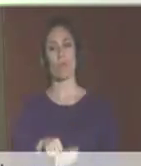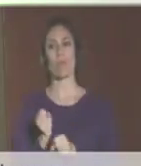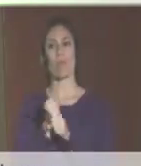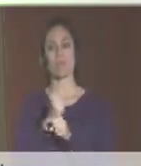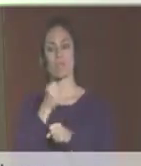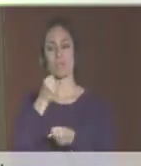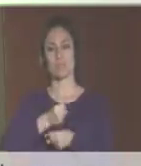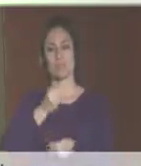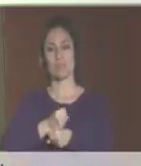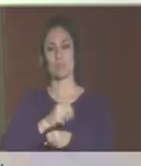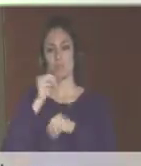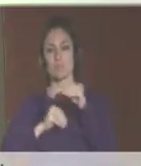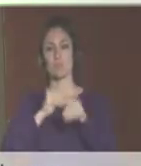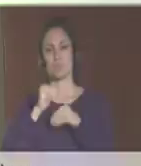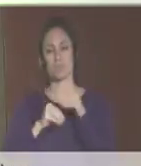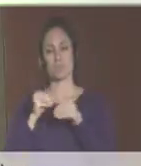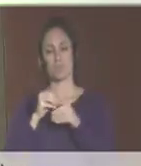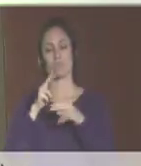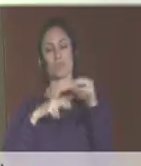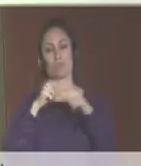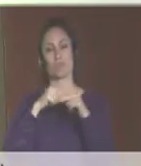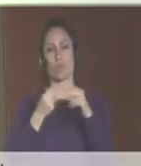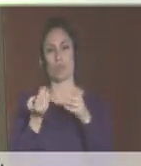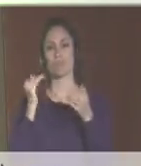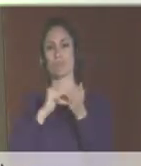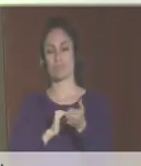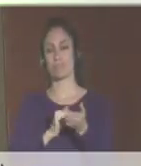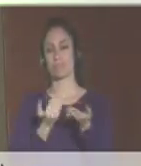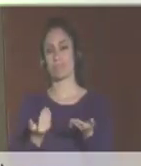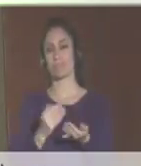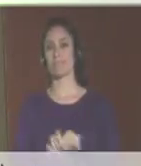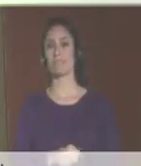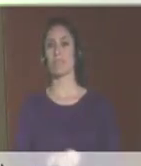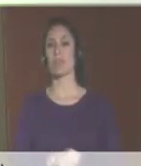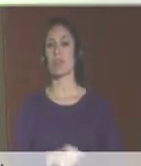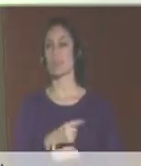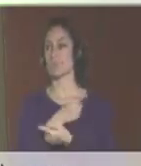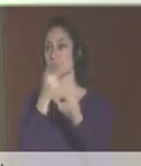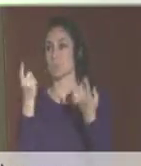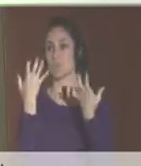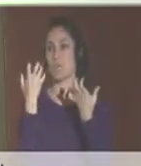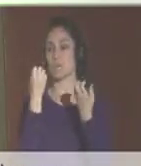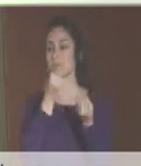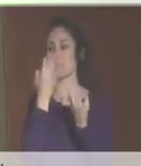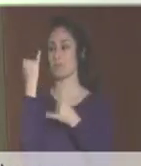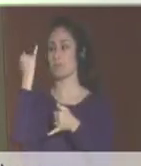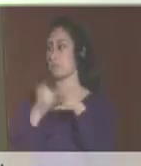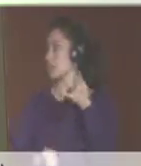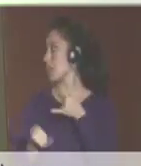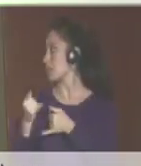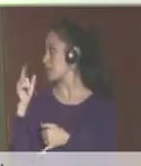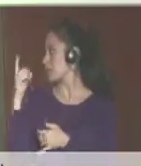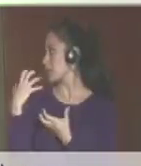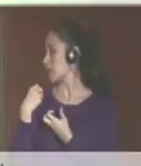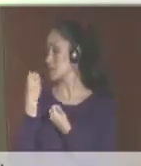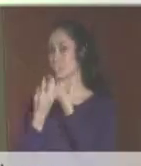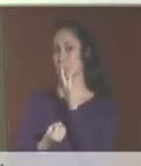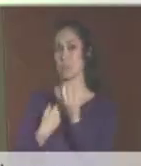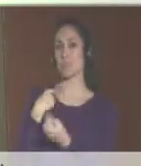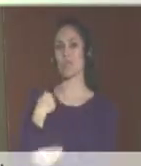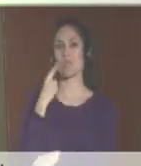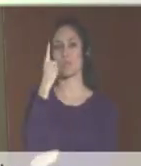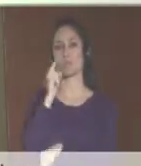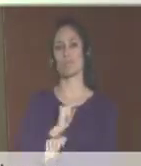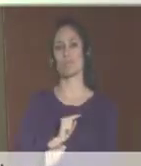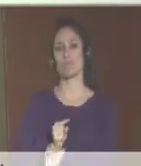meeting point, a committee that will allow for resilient work in cities. If any of you would like to make a final comment, you have 1